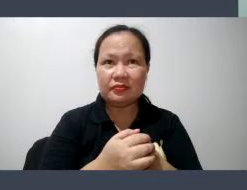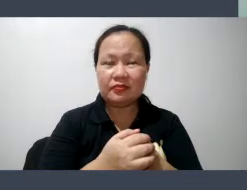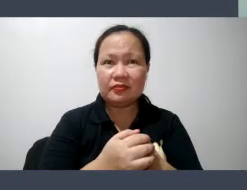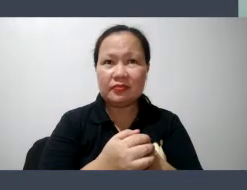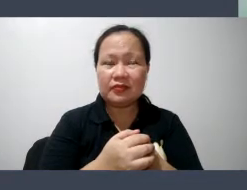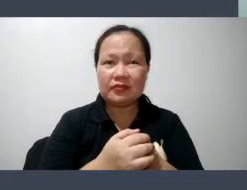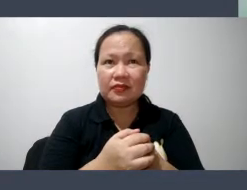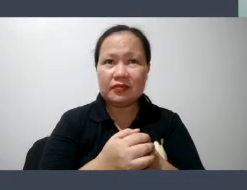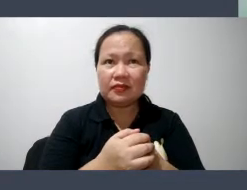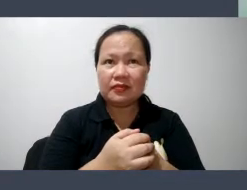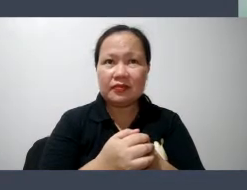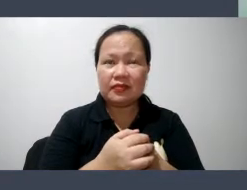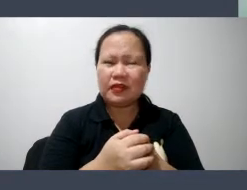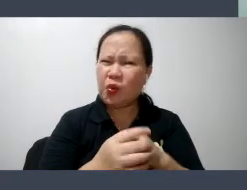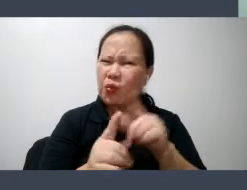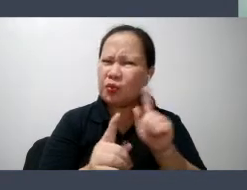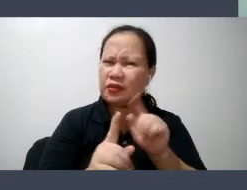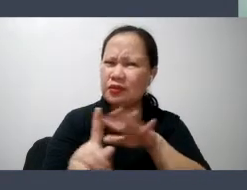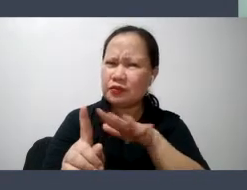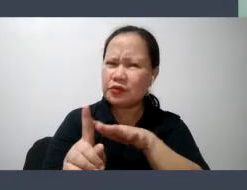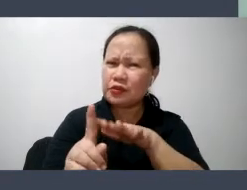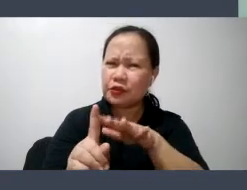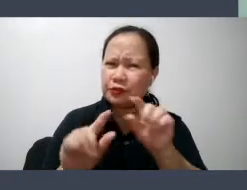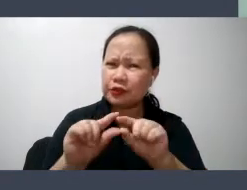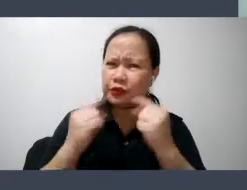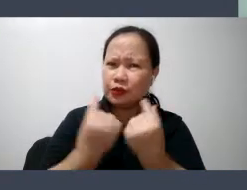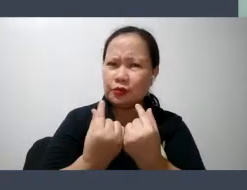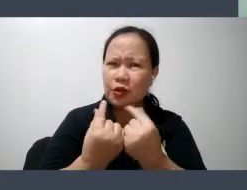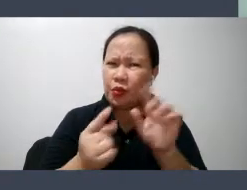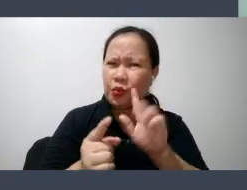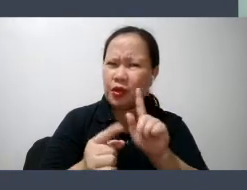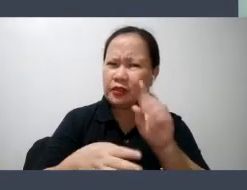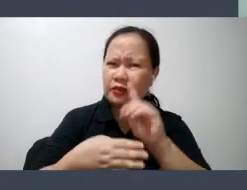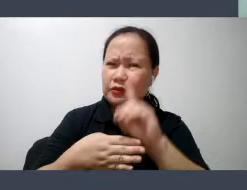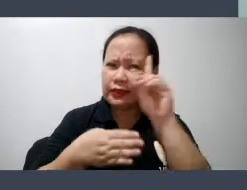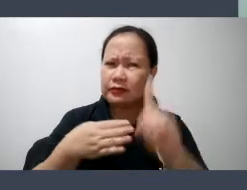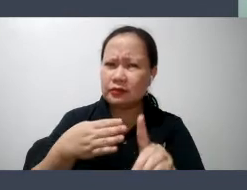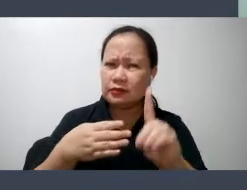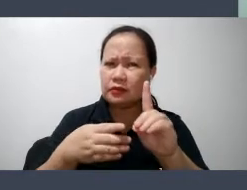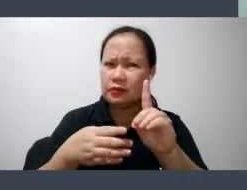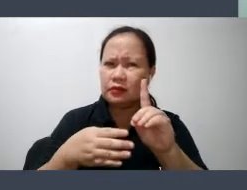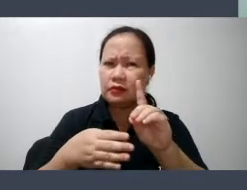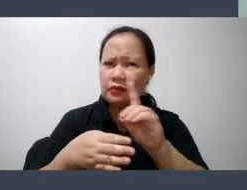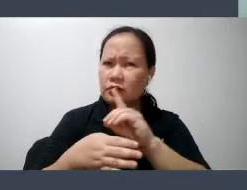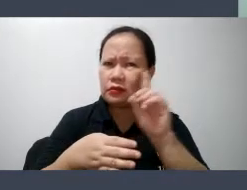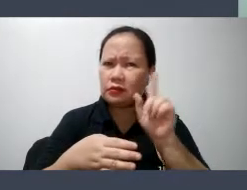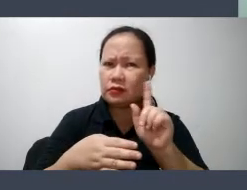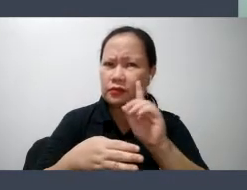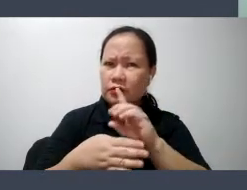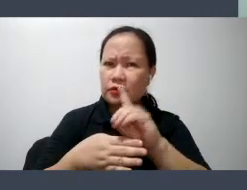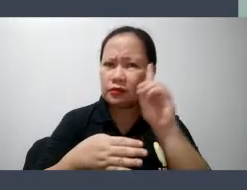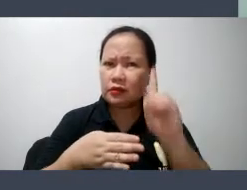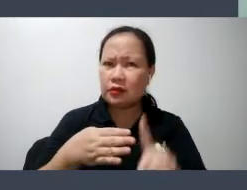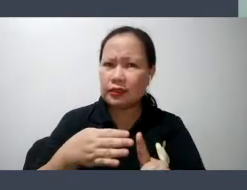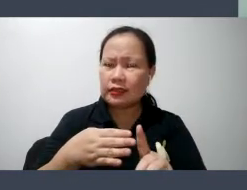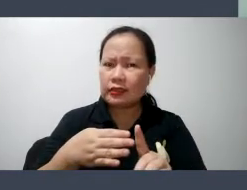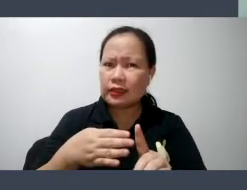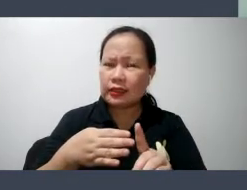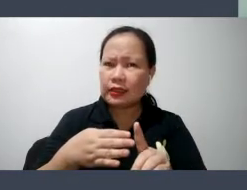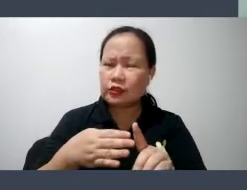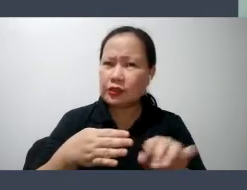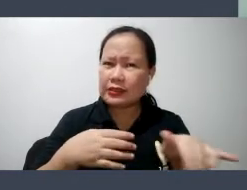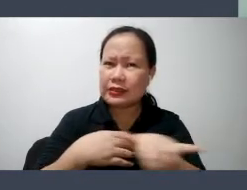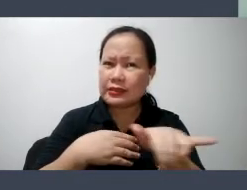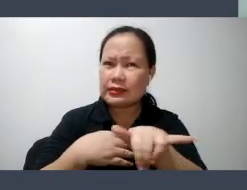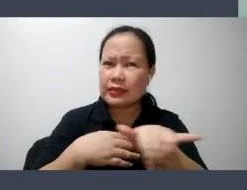In grouping, what have you observed? What have you done? So it's quite similar of